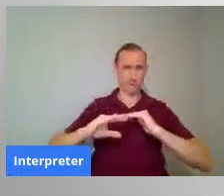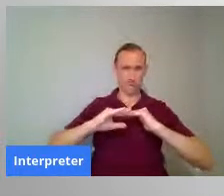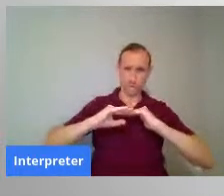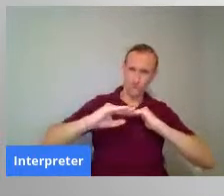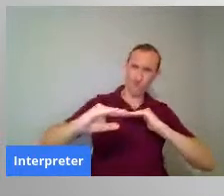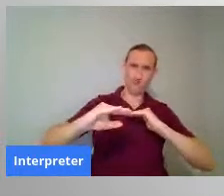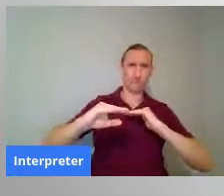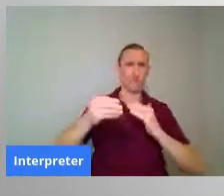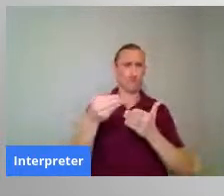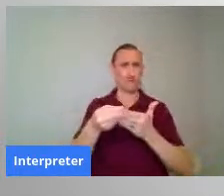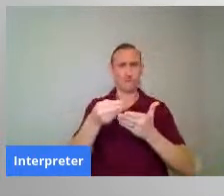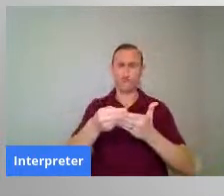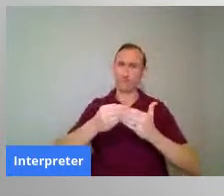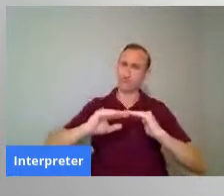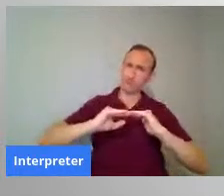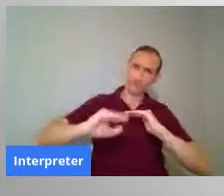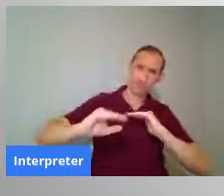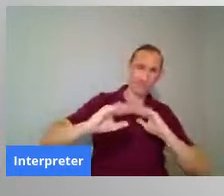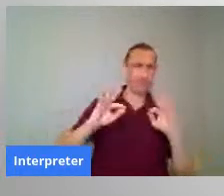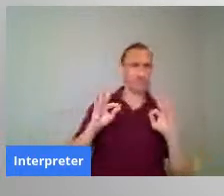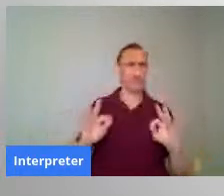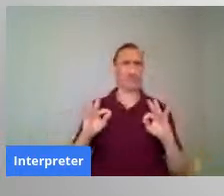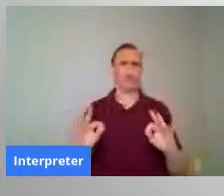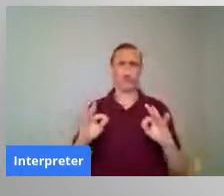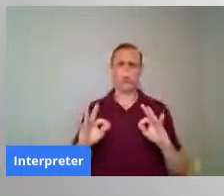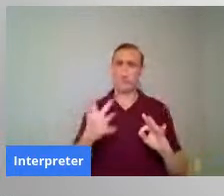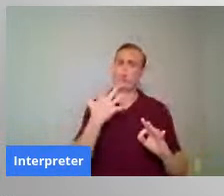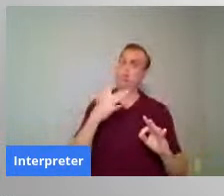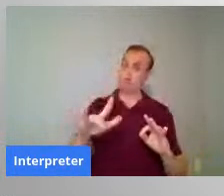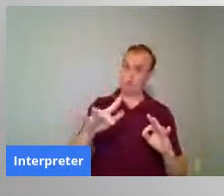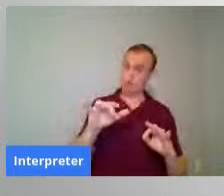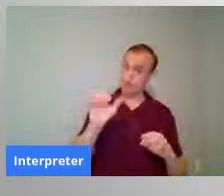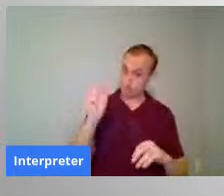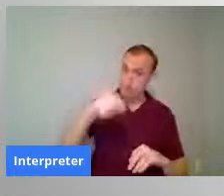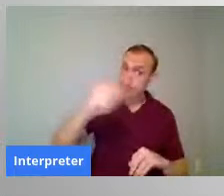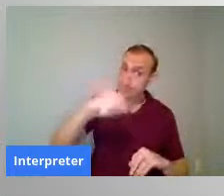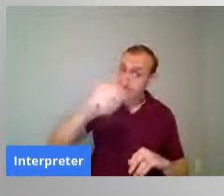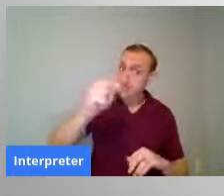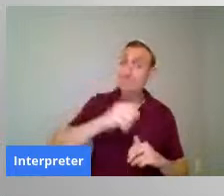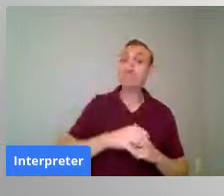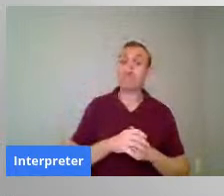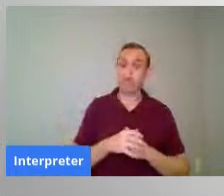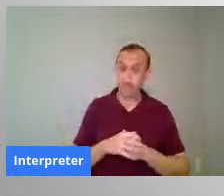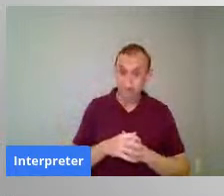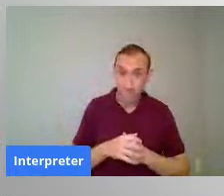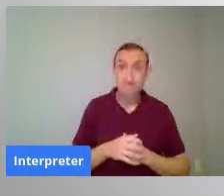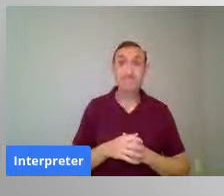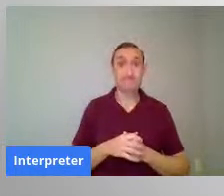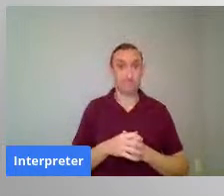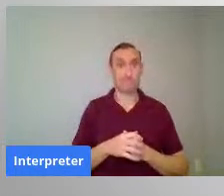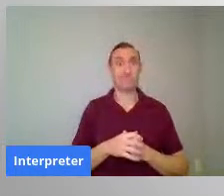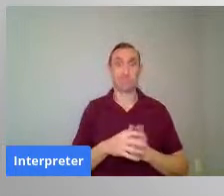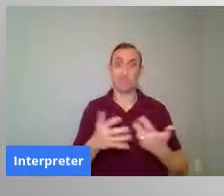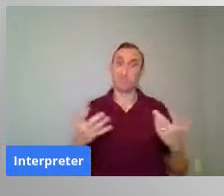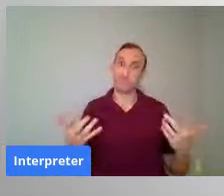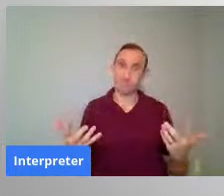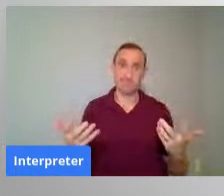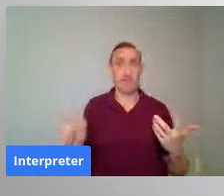very fortunate position to be in as we're trying to tackle some of these really challenging